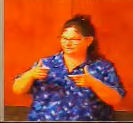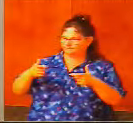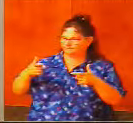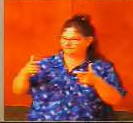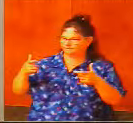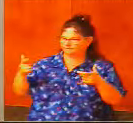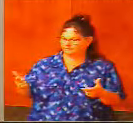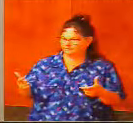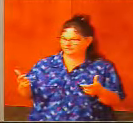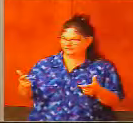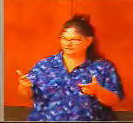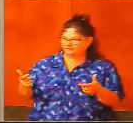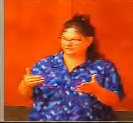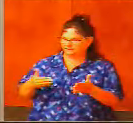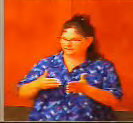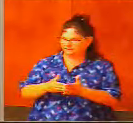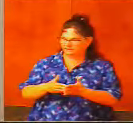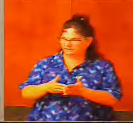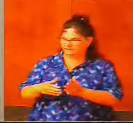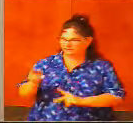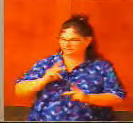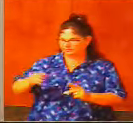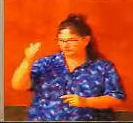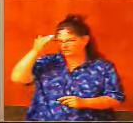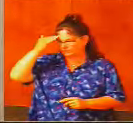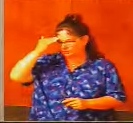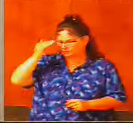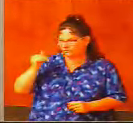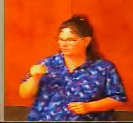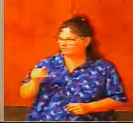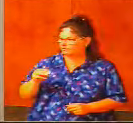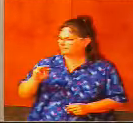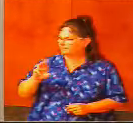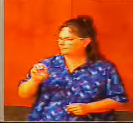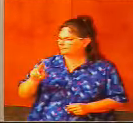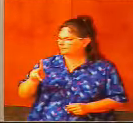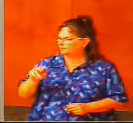known when Mark and Luke wrote their Gospels.